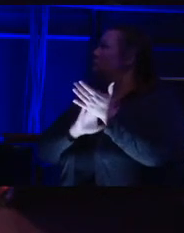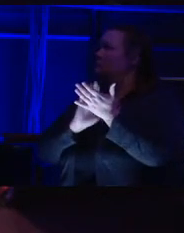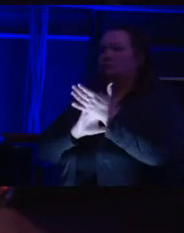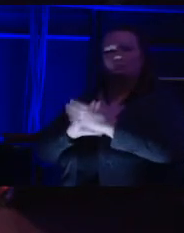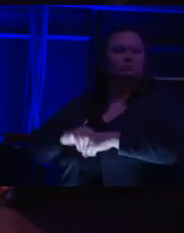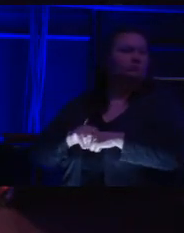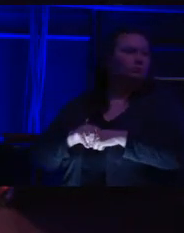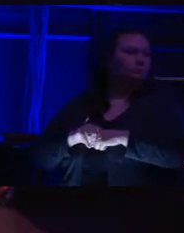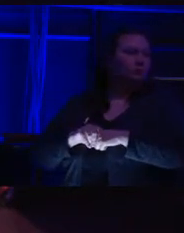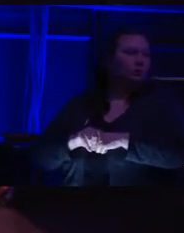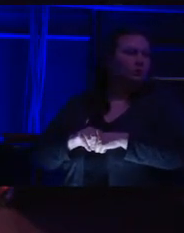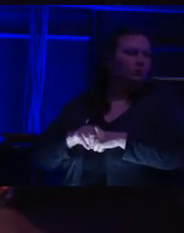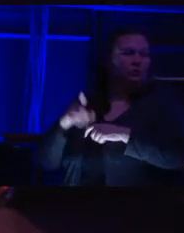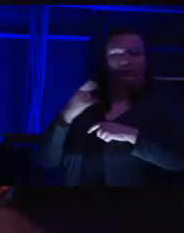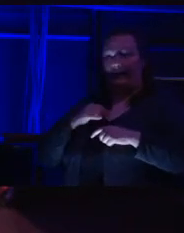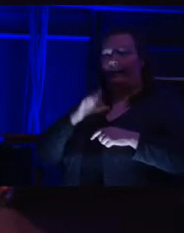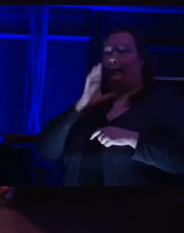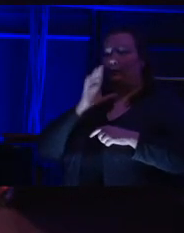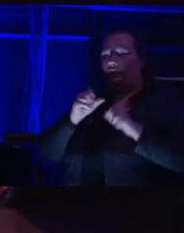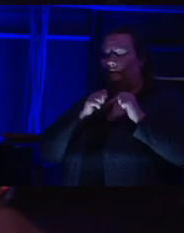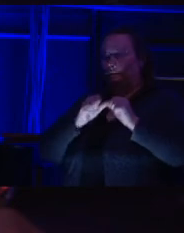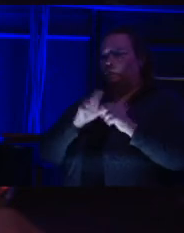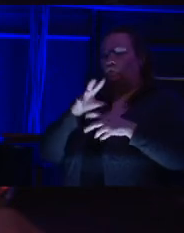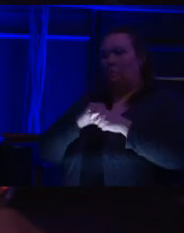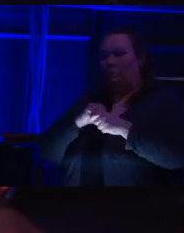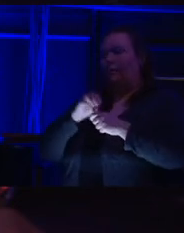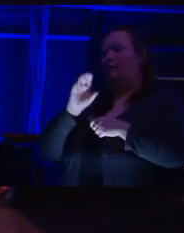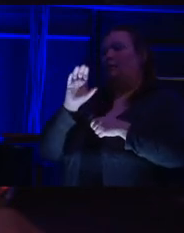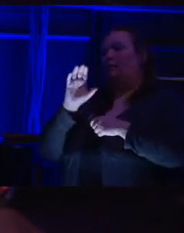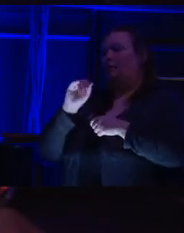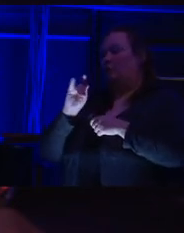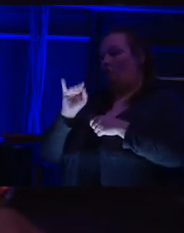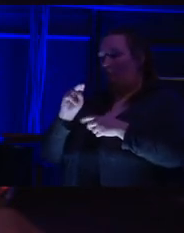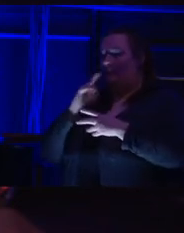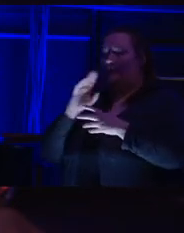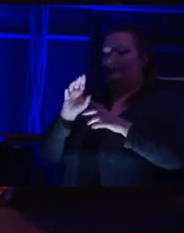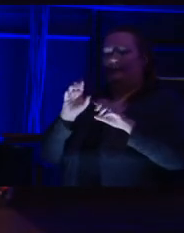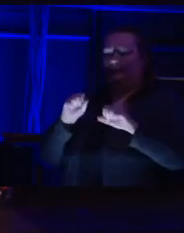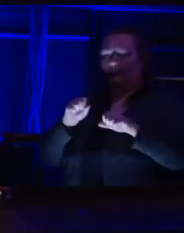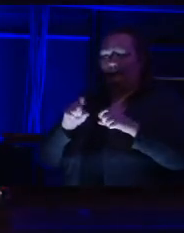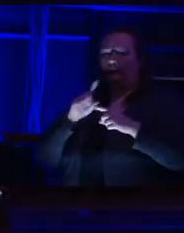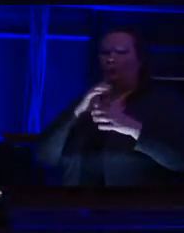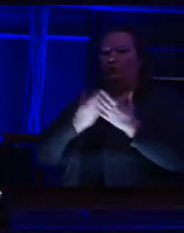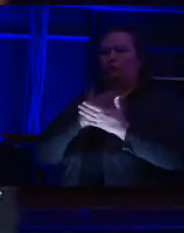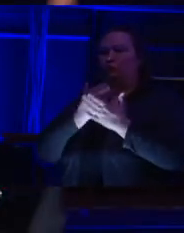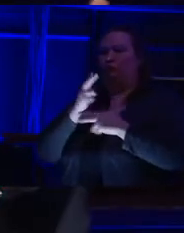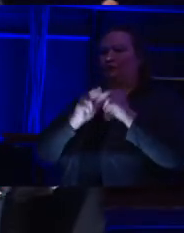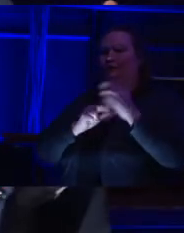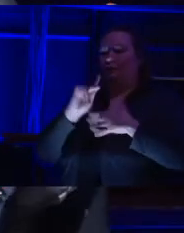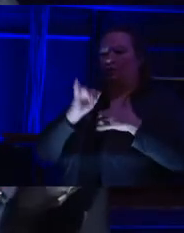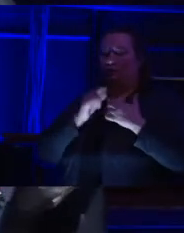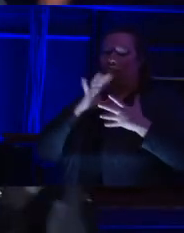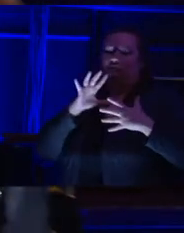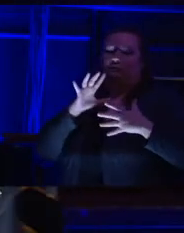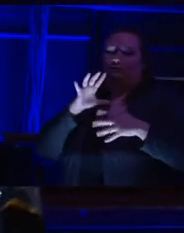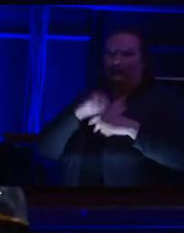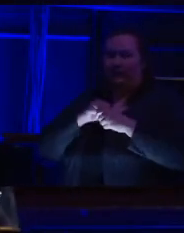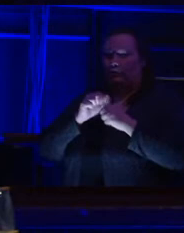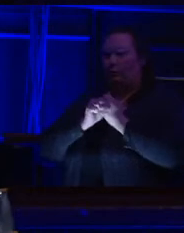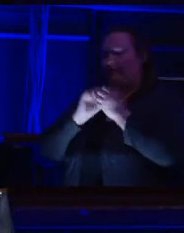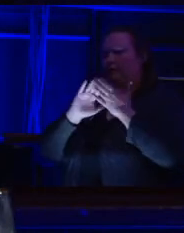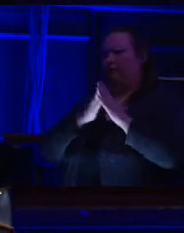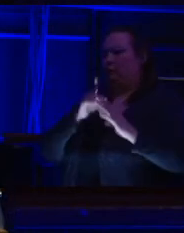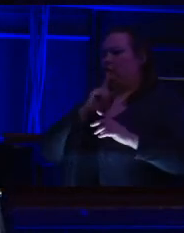We are and we will continue to incorporate carbon neutrality into our new building projects and by engaging with communities to